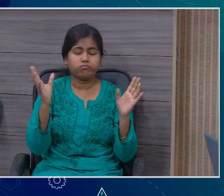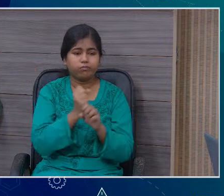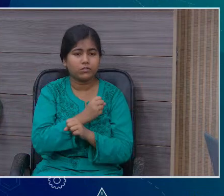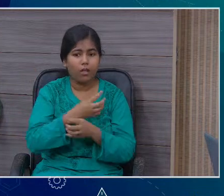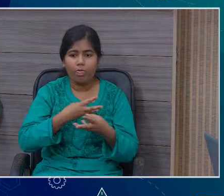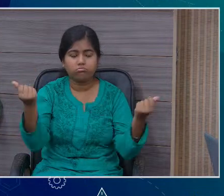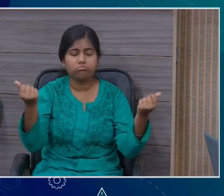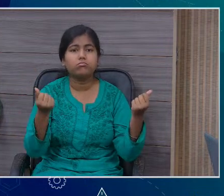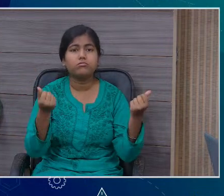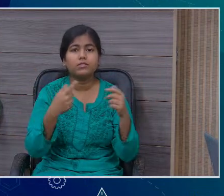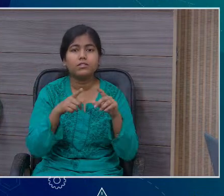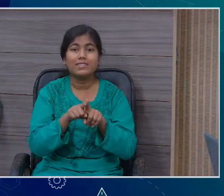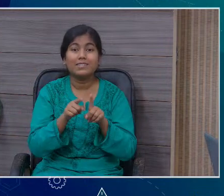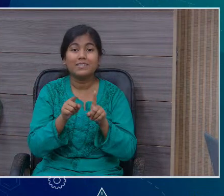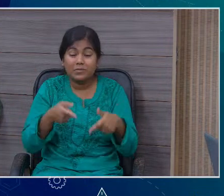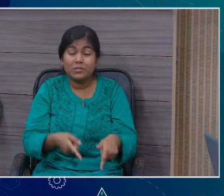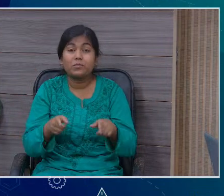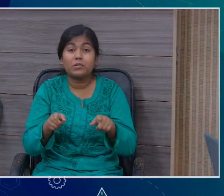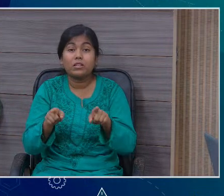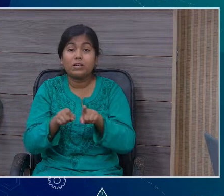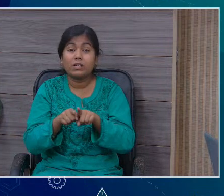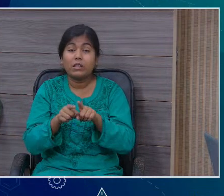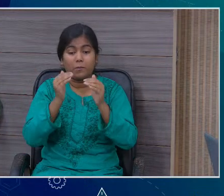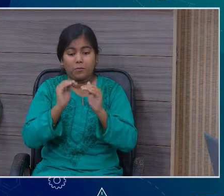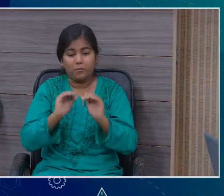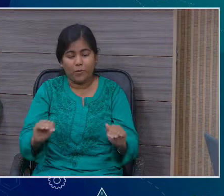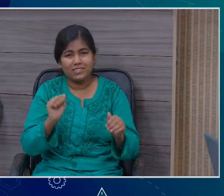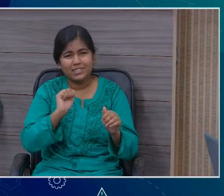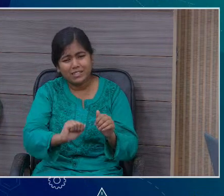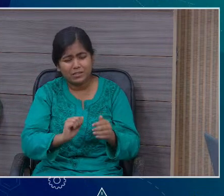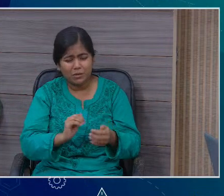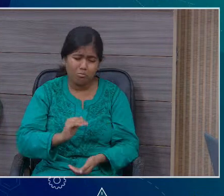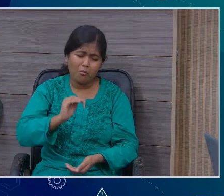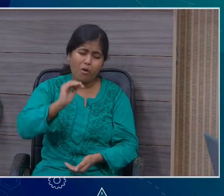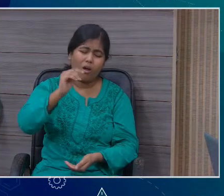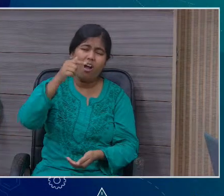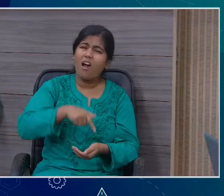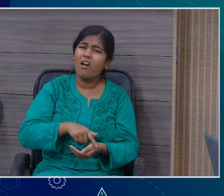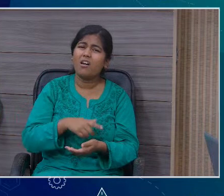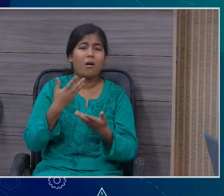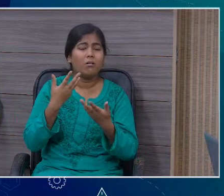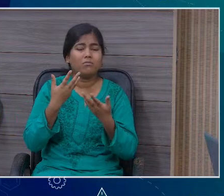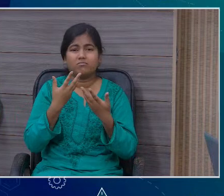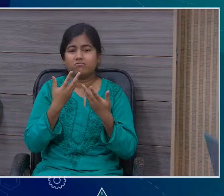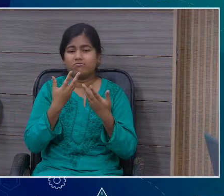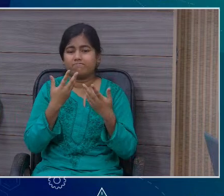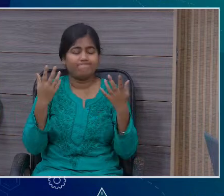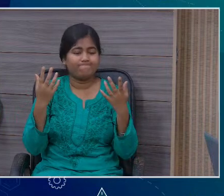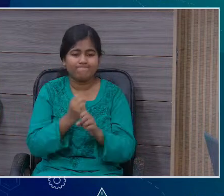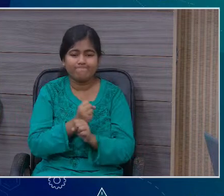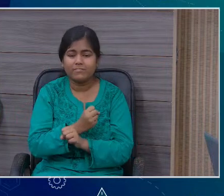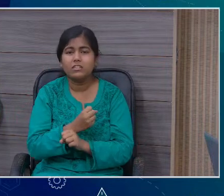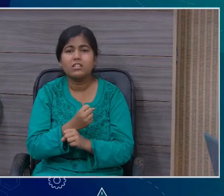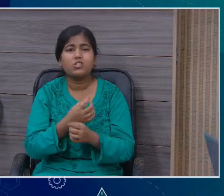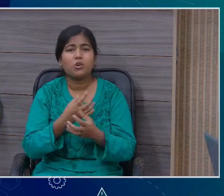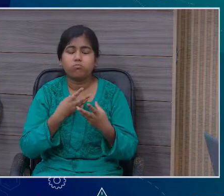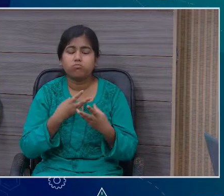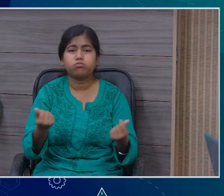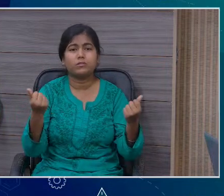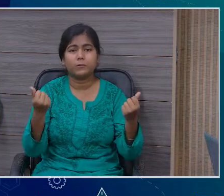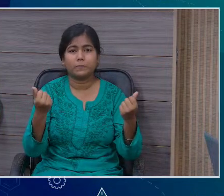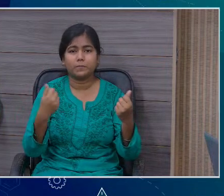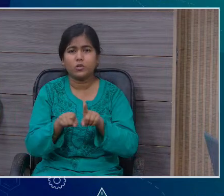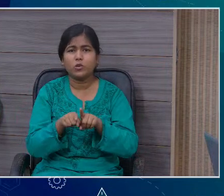the childhood of children is lost. So through the social stigmas that are attached to